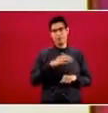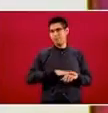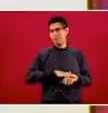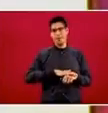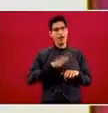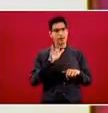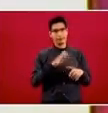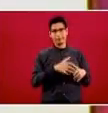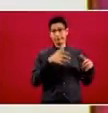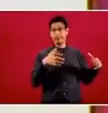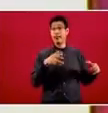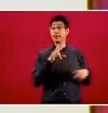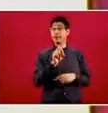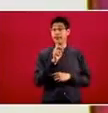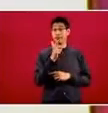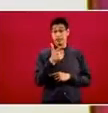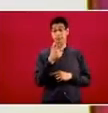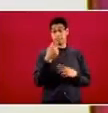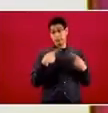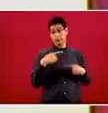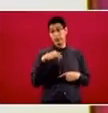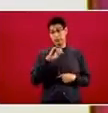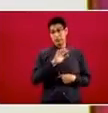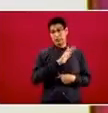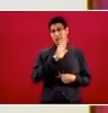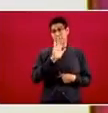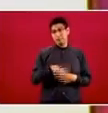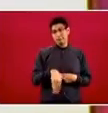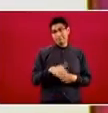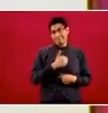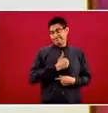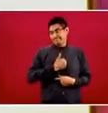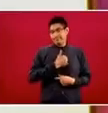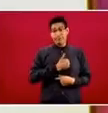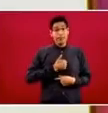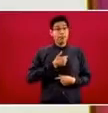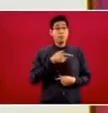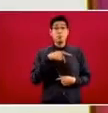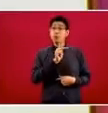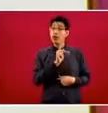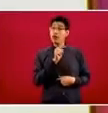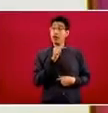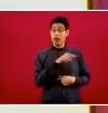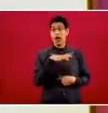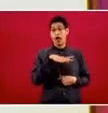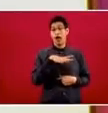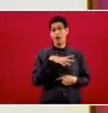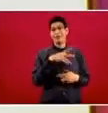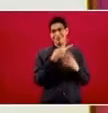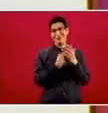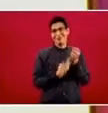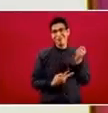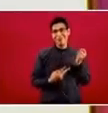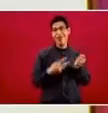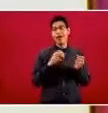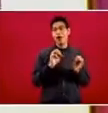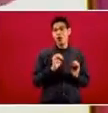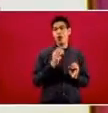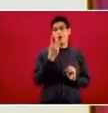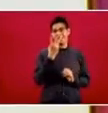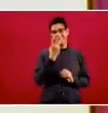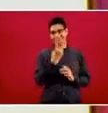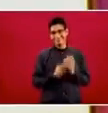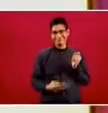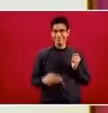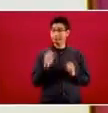course. And I would like to mention that the 37 people who passed away all of